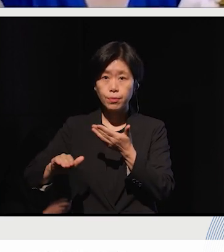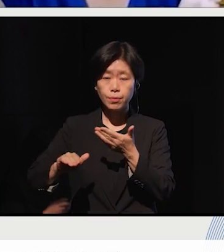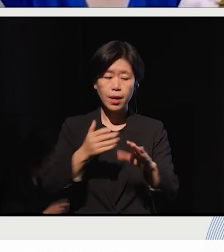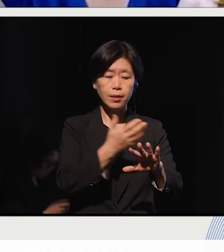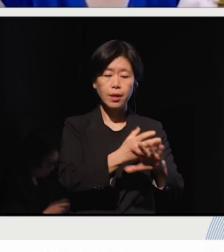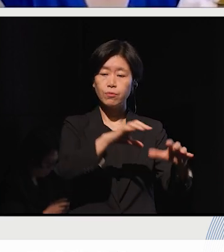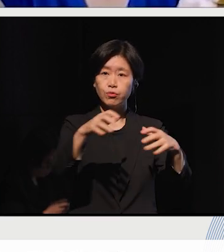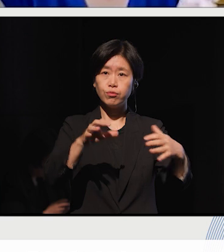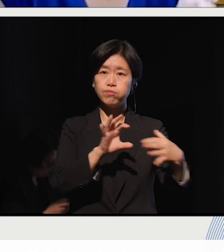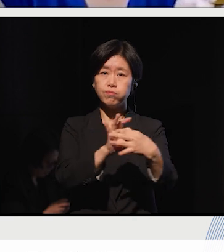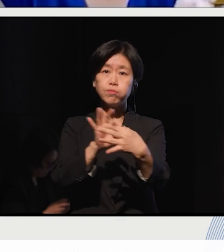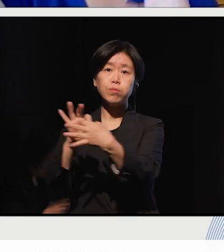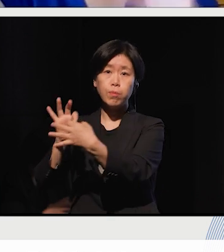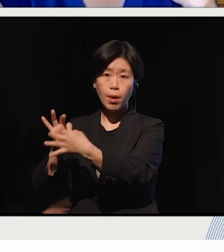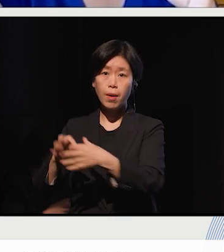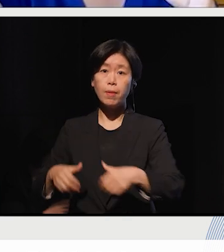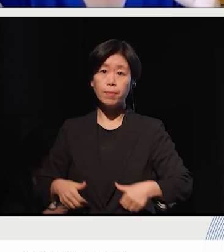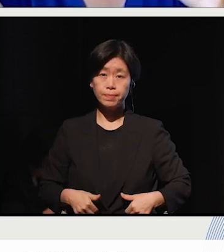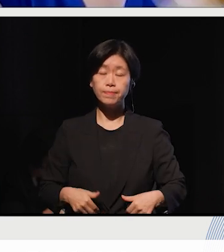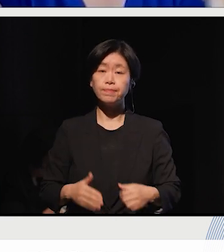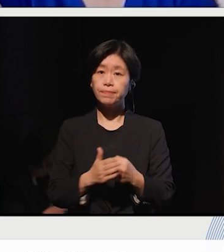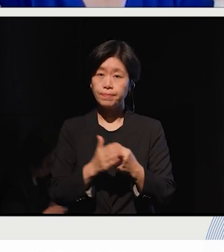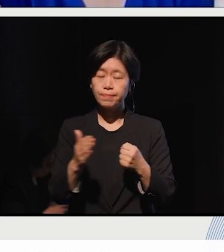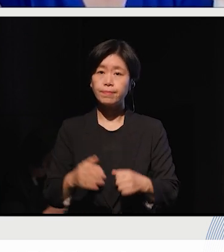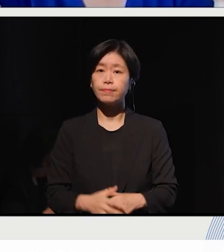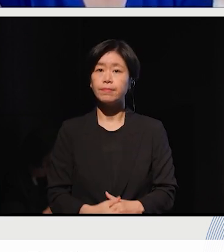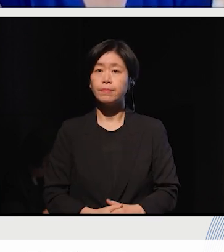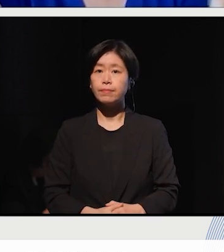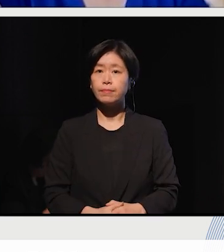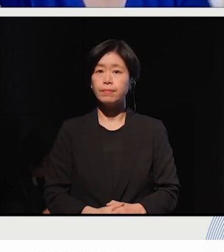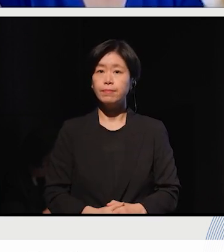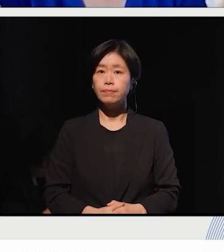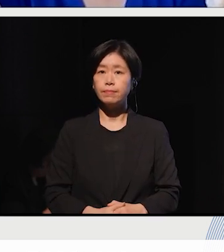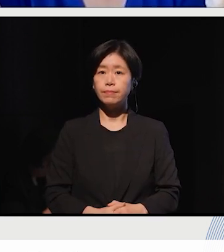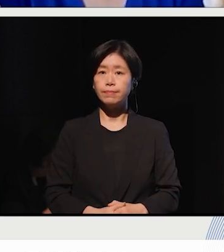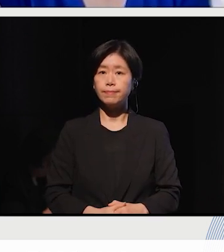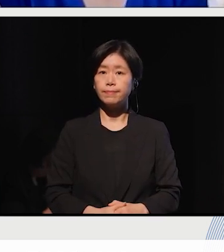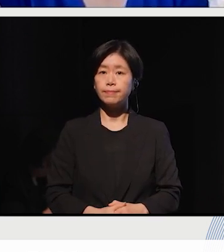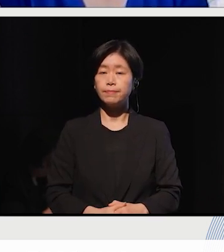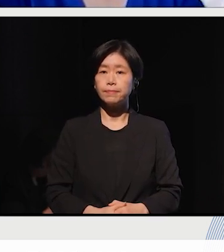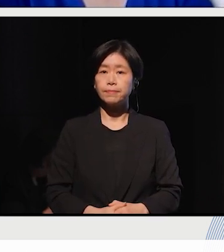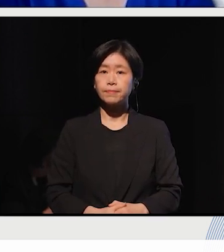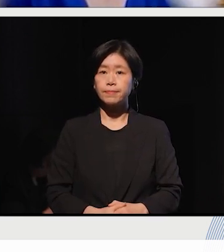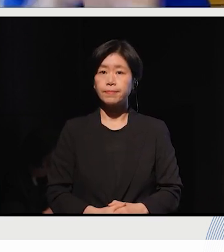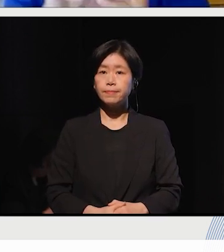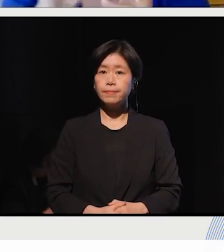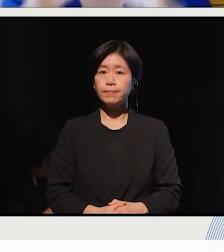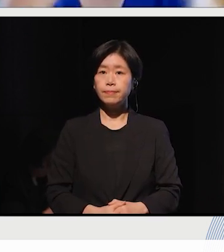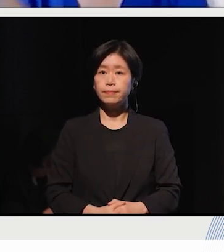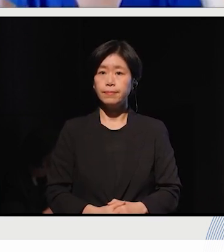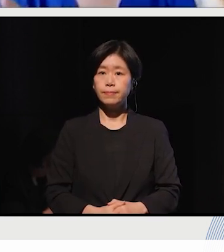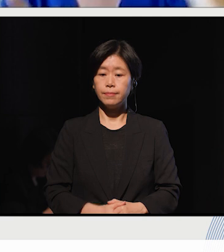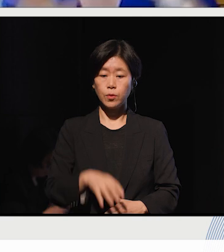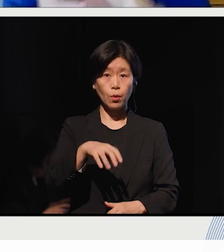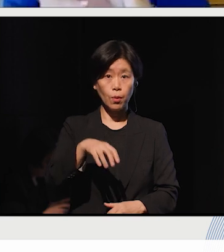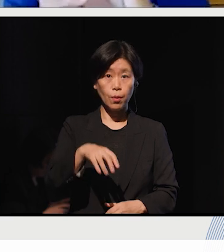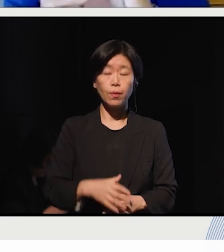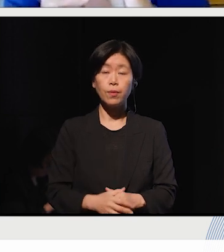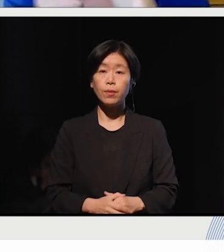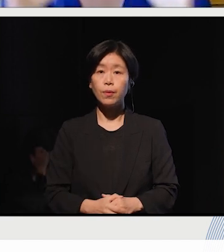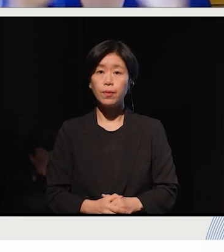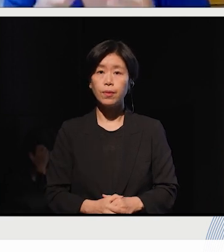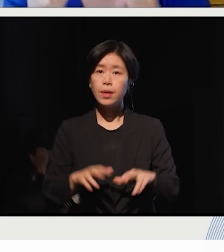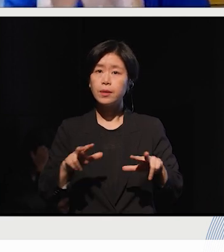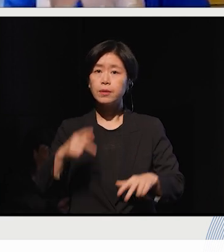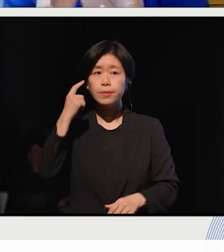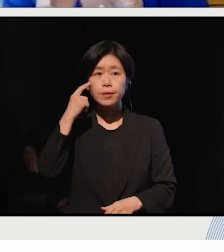This decision made over here conflicts with the process or procedure of a division over here. So the centralized office is bringing